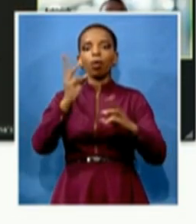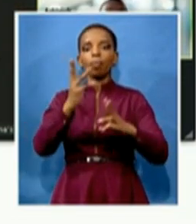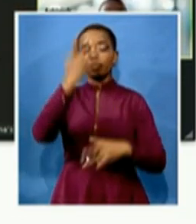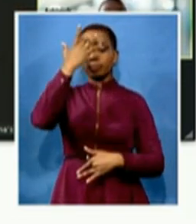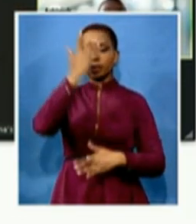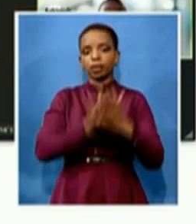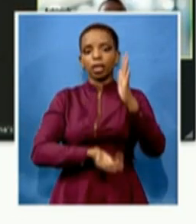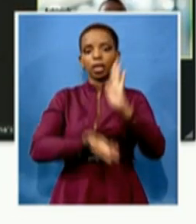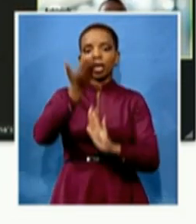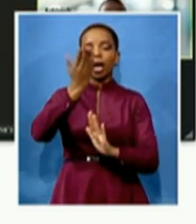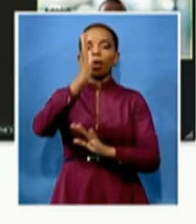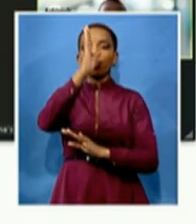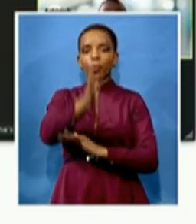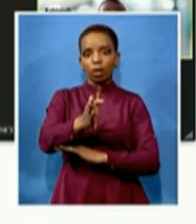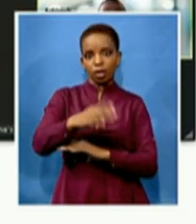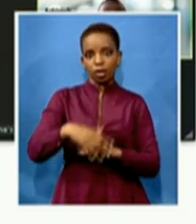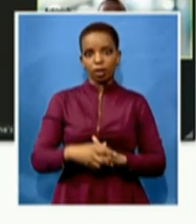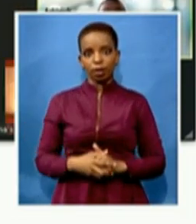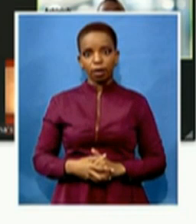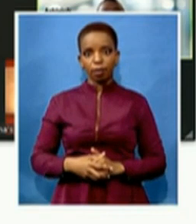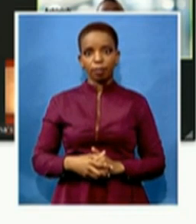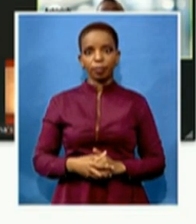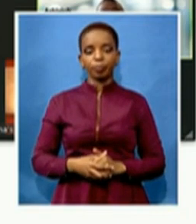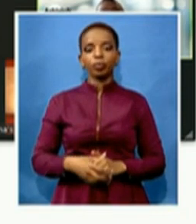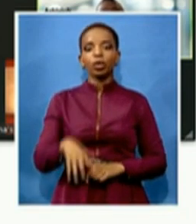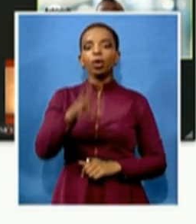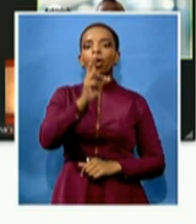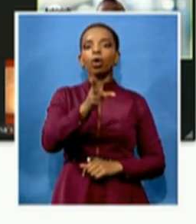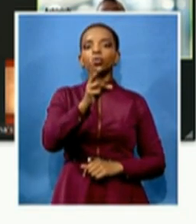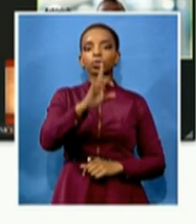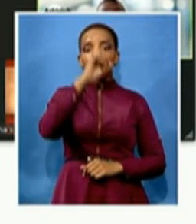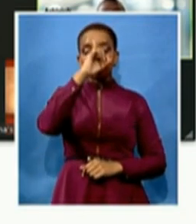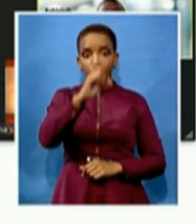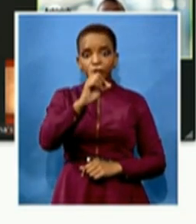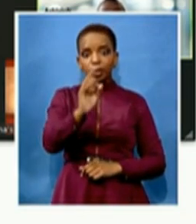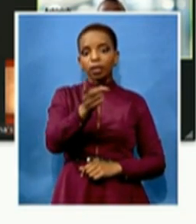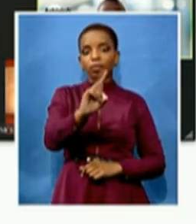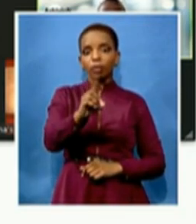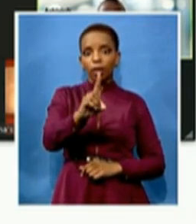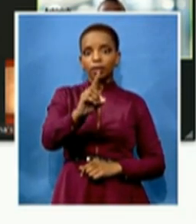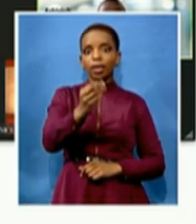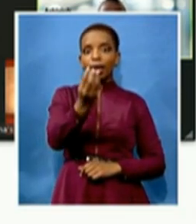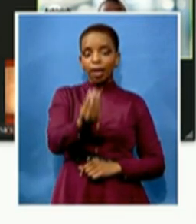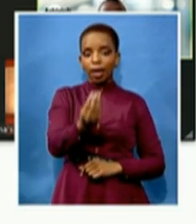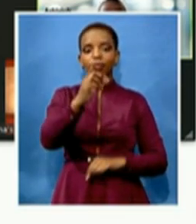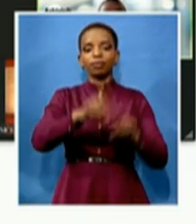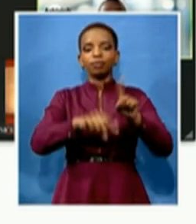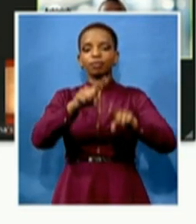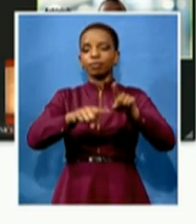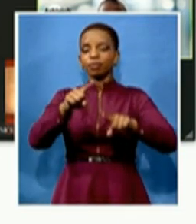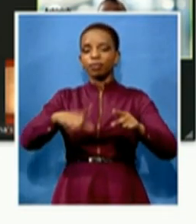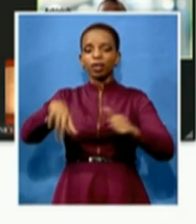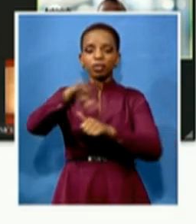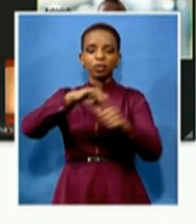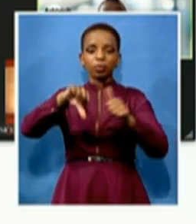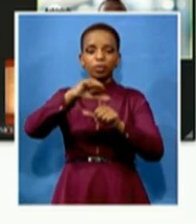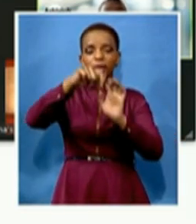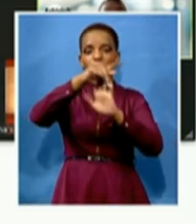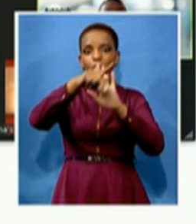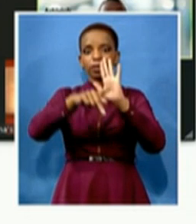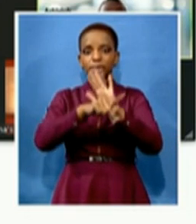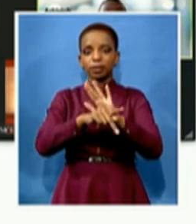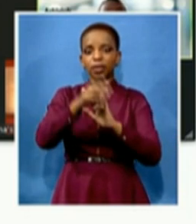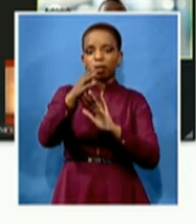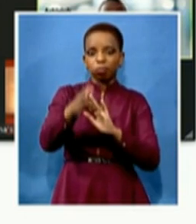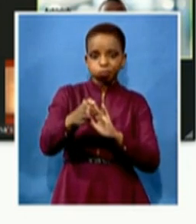also believe that various social policies, various levels of social distancing,